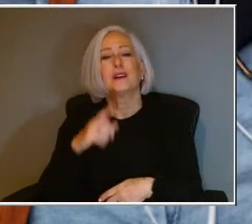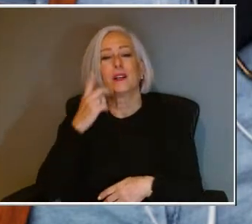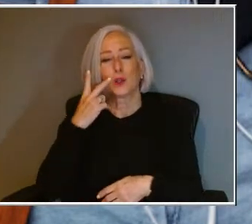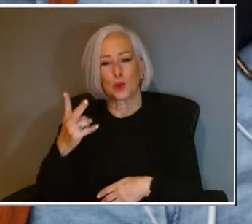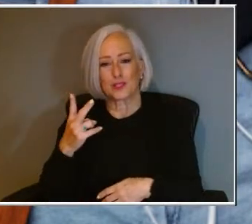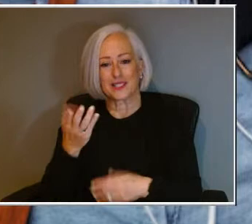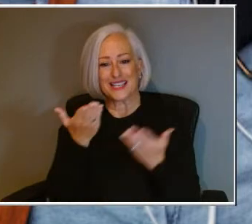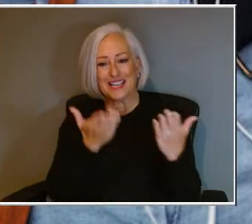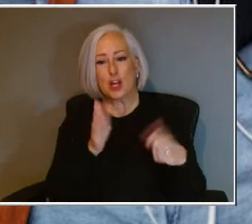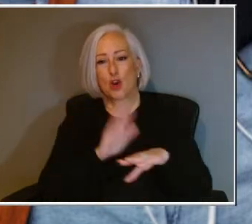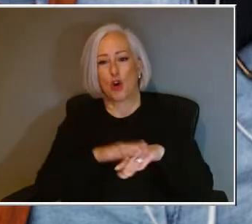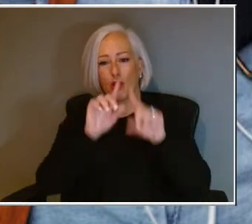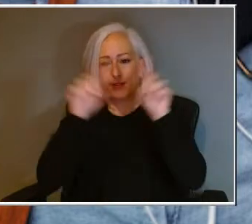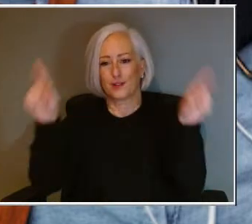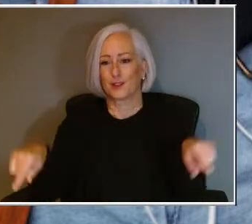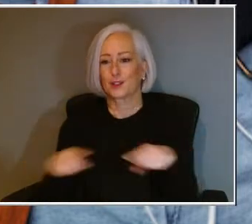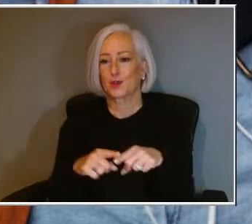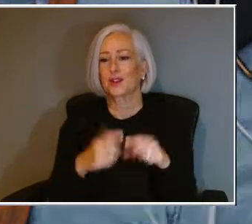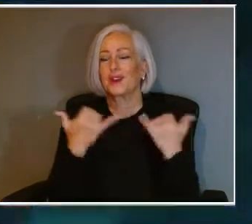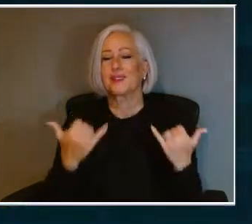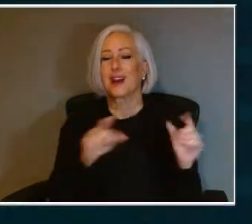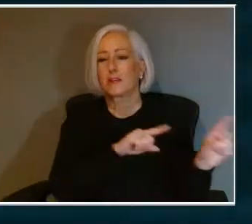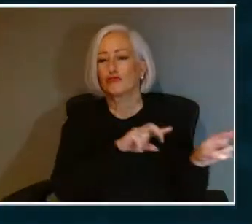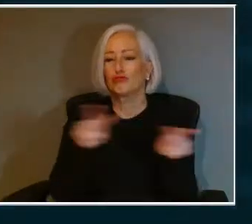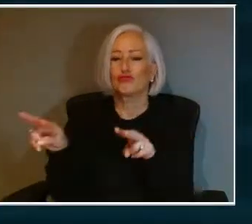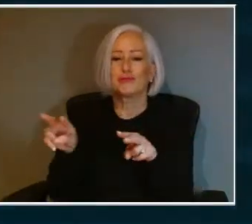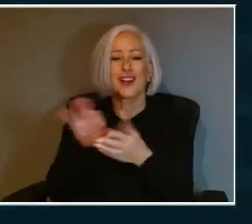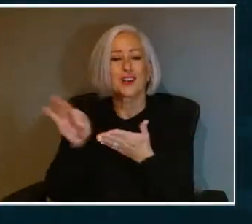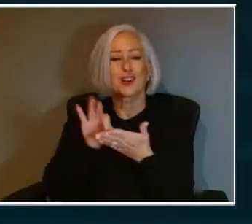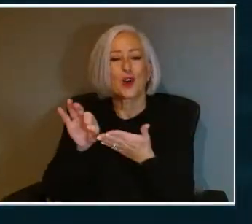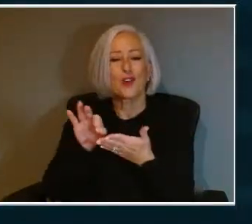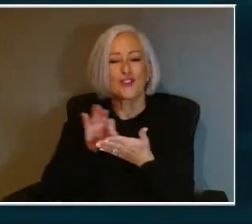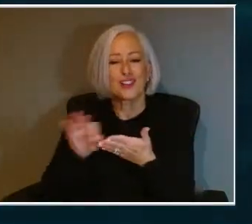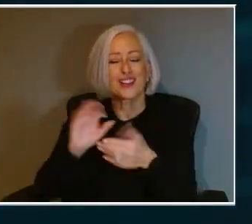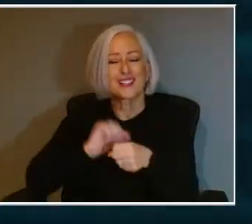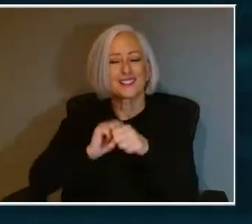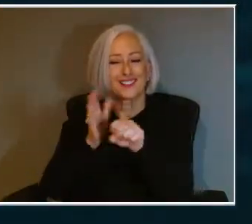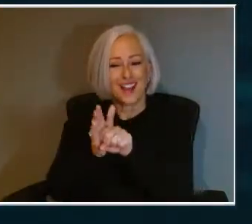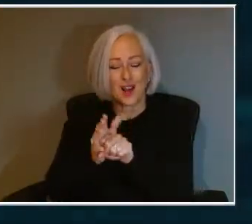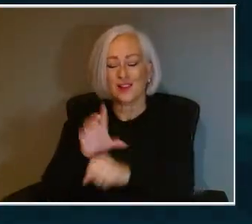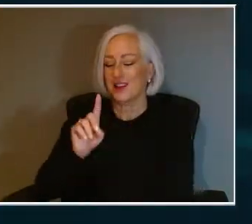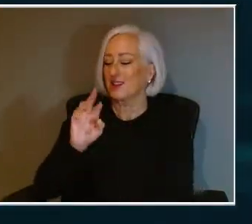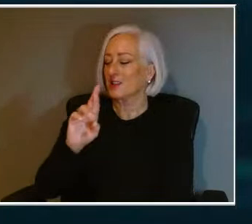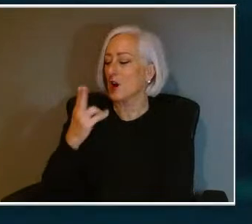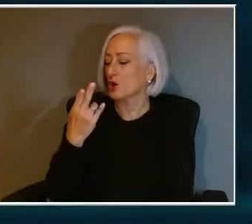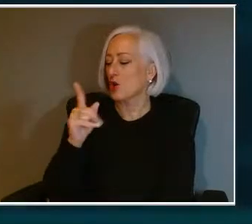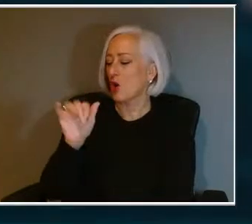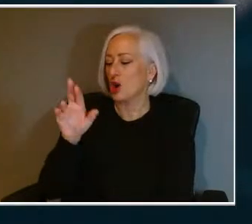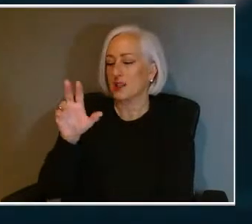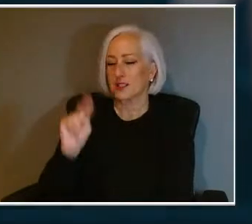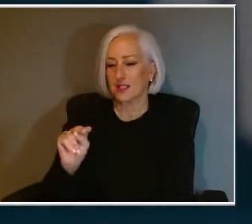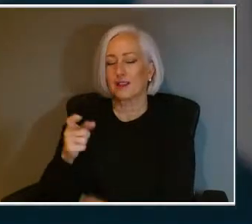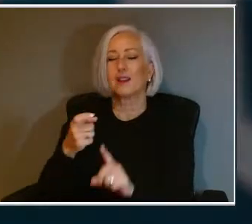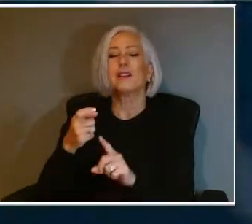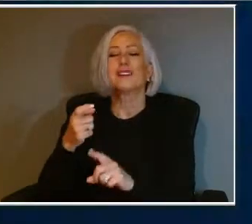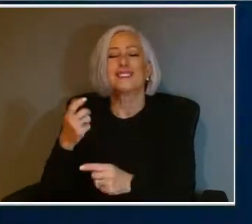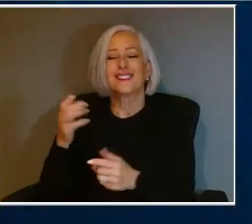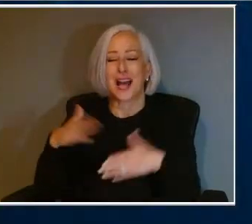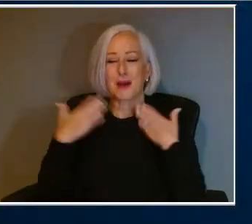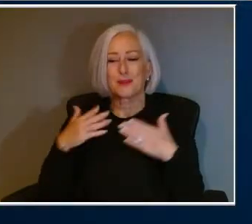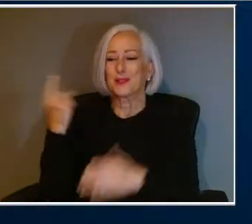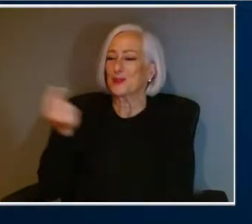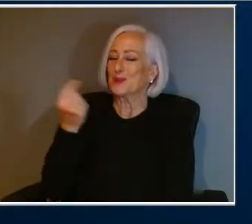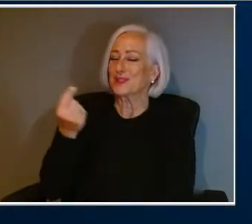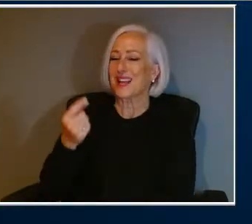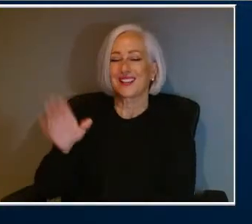on your screen. Let's get a quick check of our COVID count from Dr. Dana Hawkinson, Medical Director of Infection Prevention and Control. Good morning. Happy Tuesday. Hi, yeah. Happy